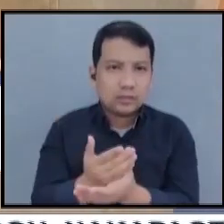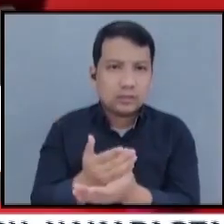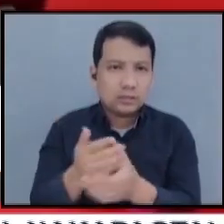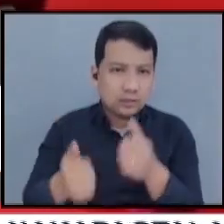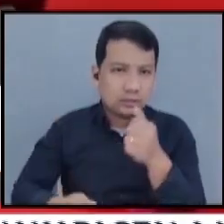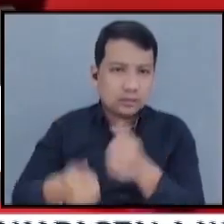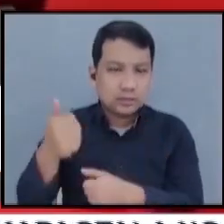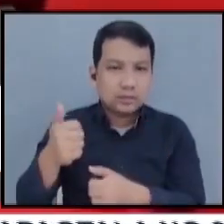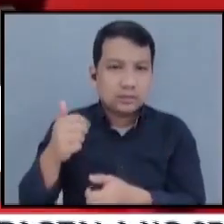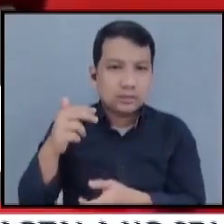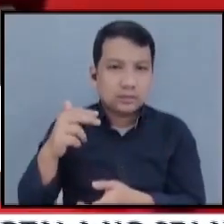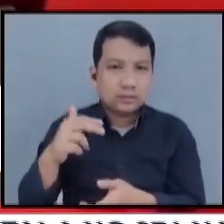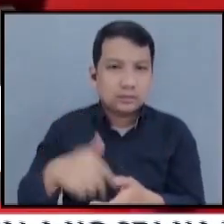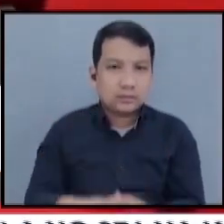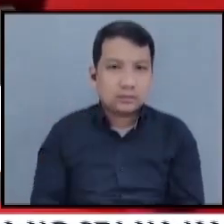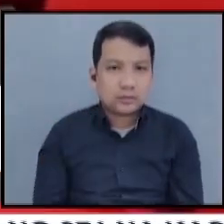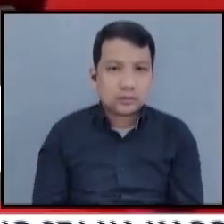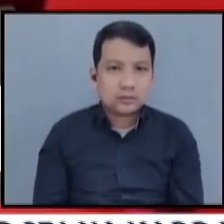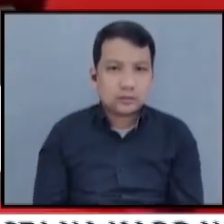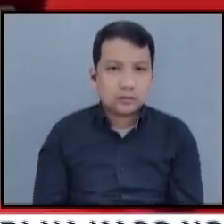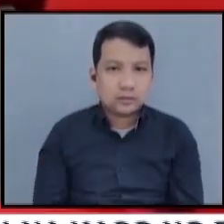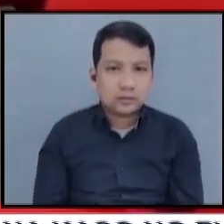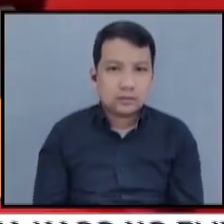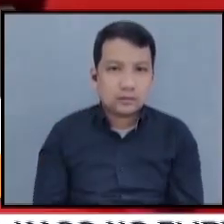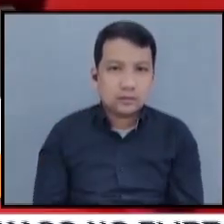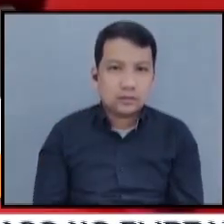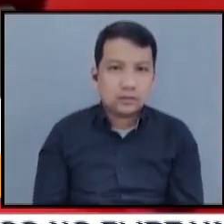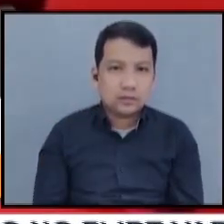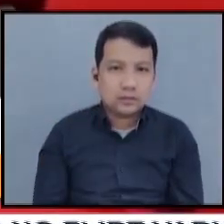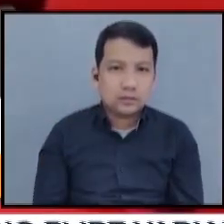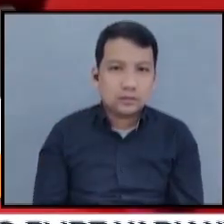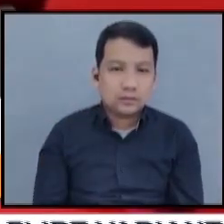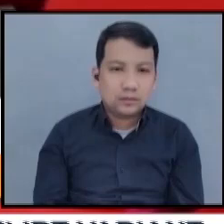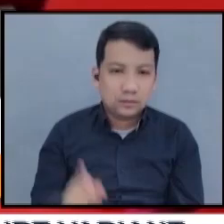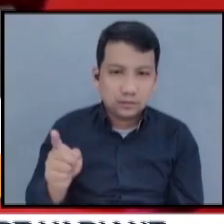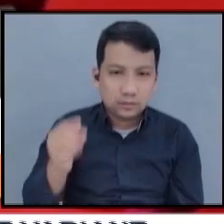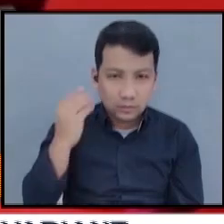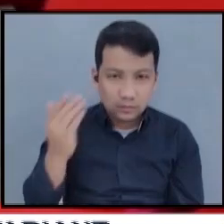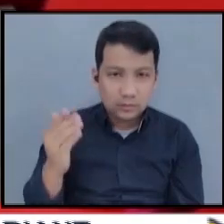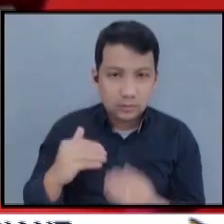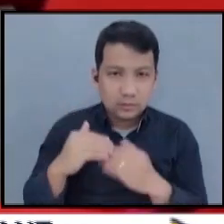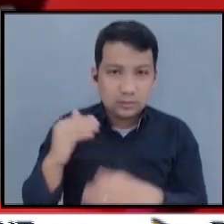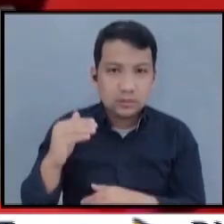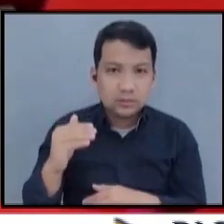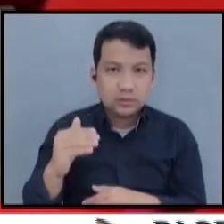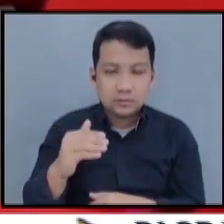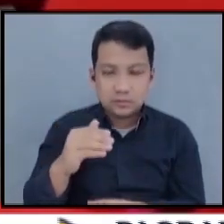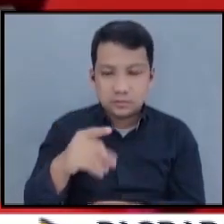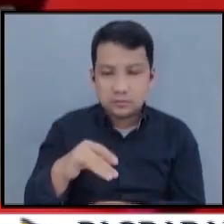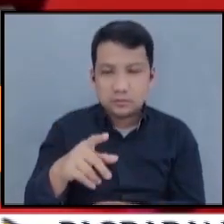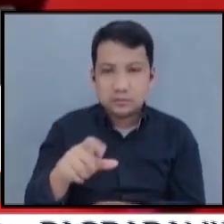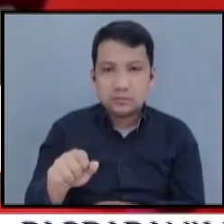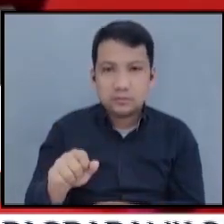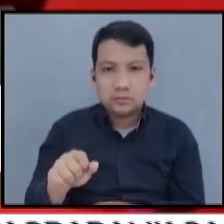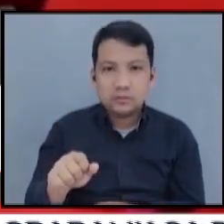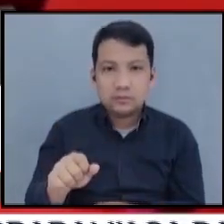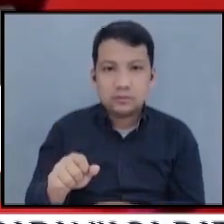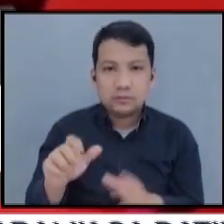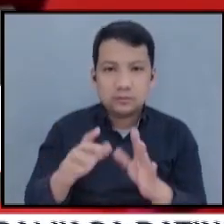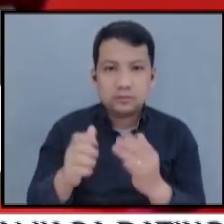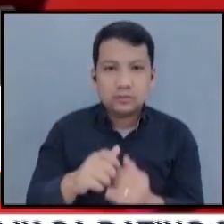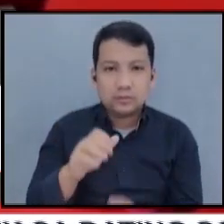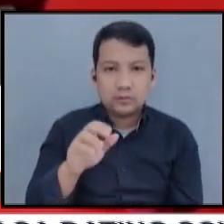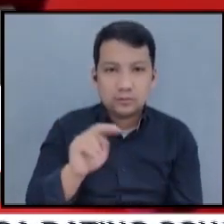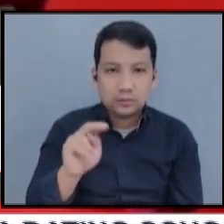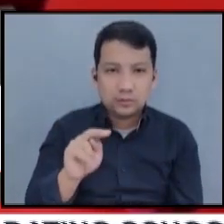panukala. Being a parishioner of the San Antonio de Padua Parish of Barangay Nazareth, Cagayan de Oro